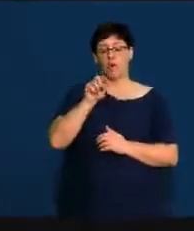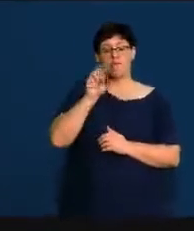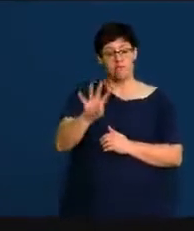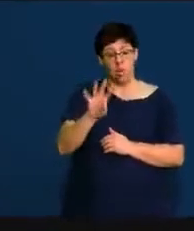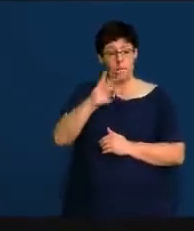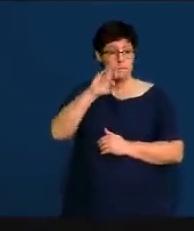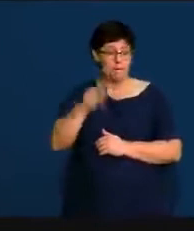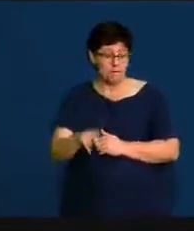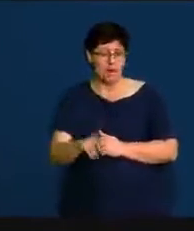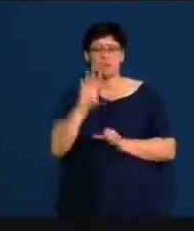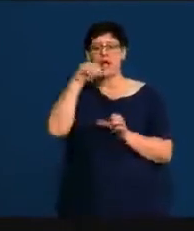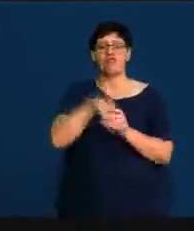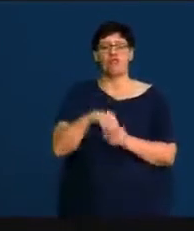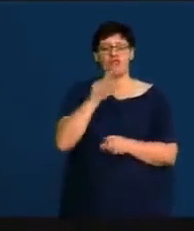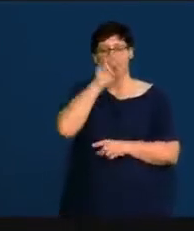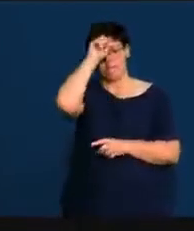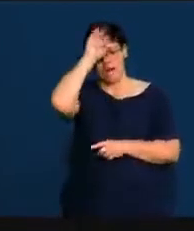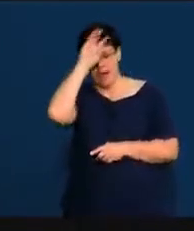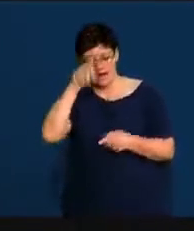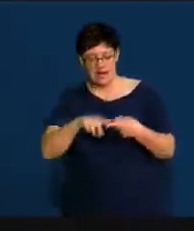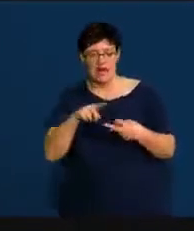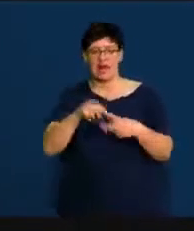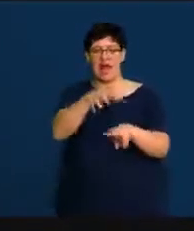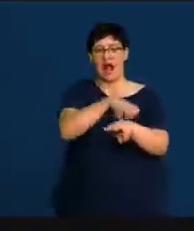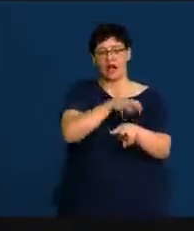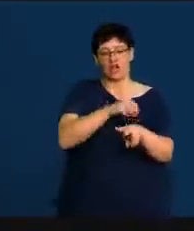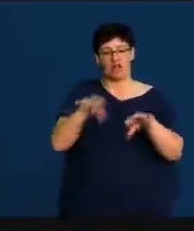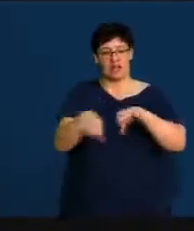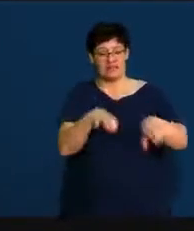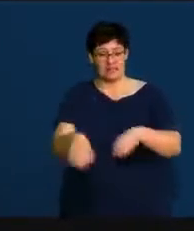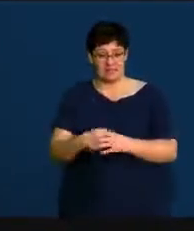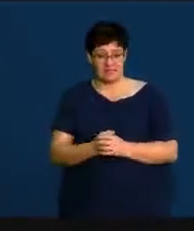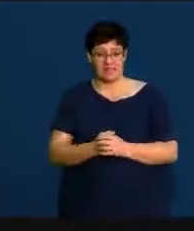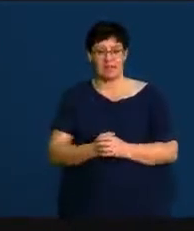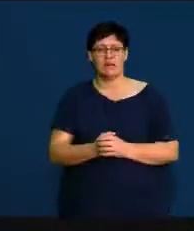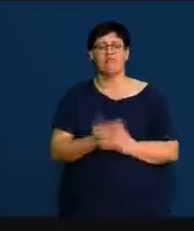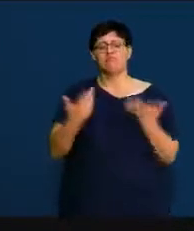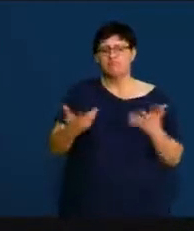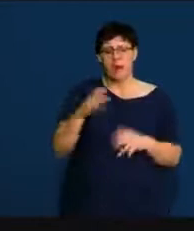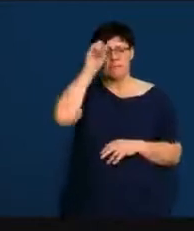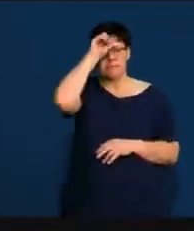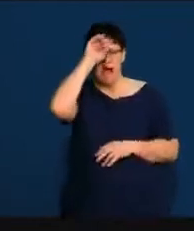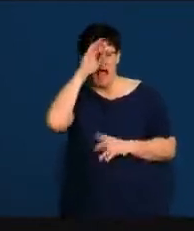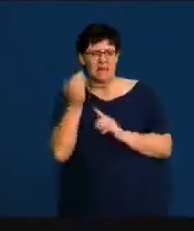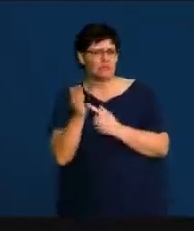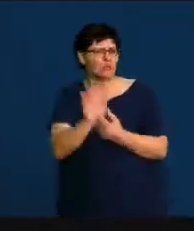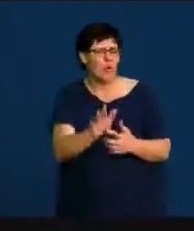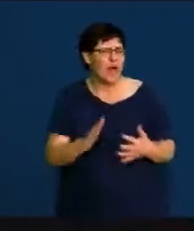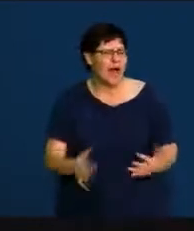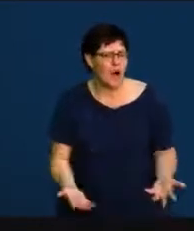map included mining as well as agricultural activities. And how is mining shown?